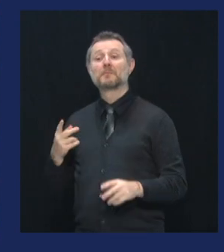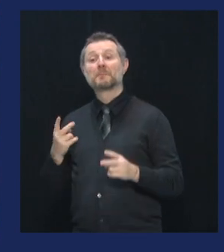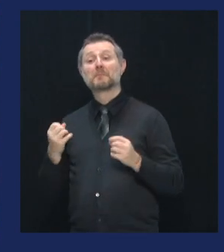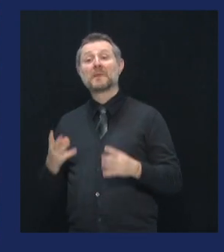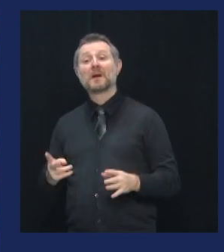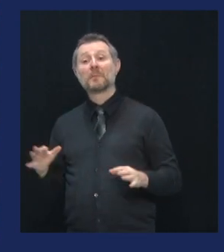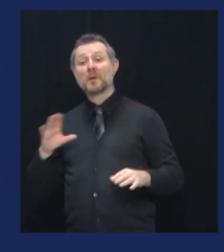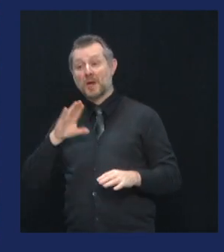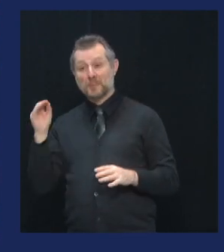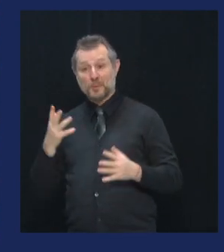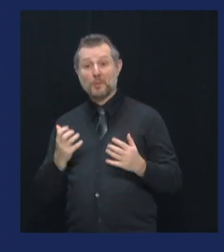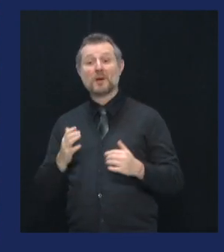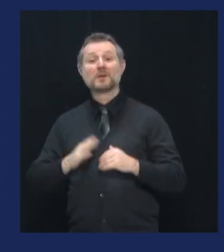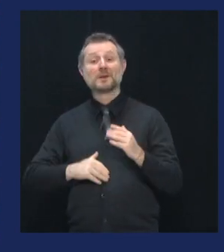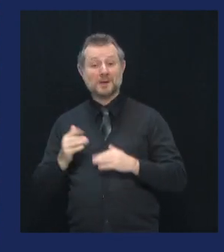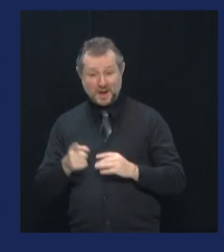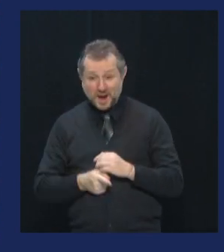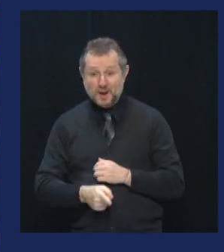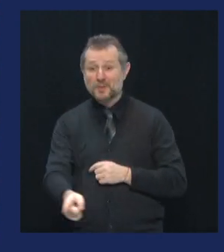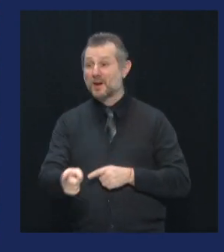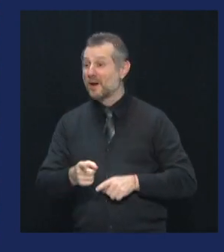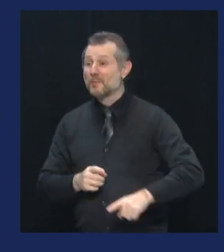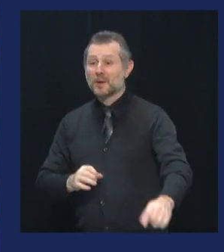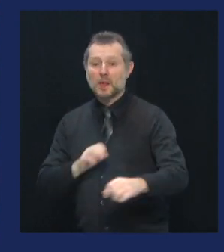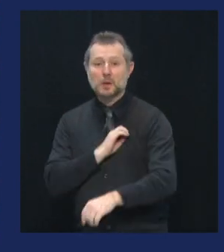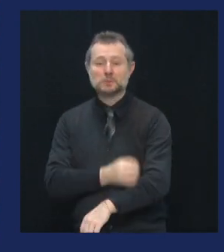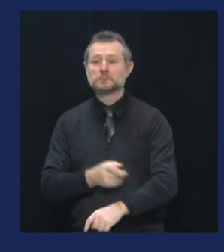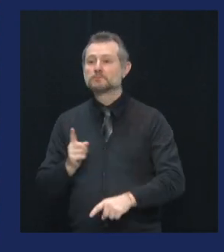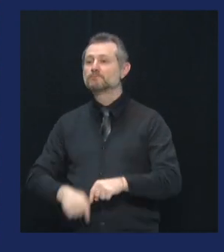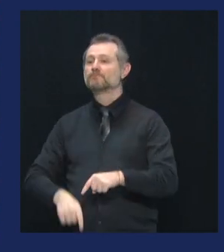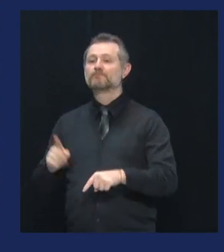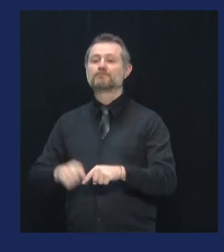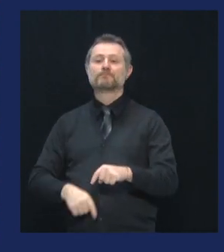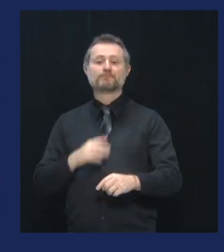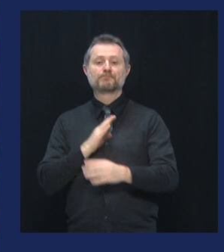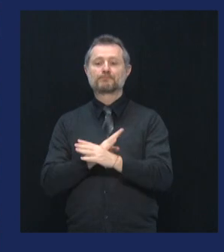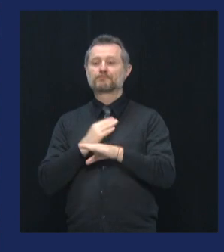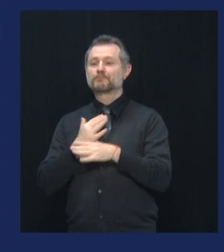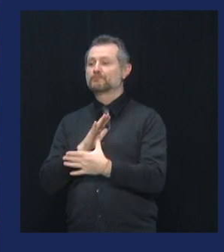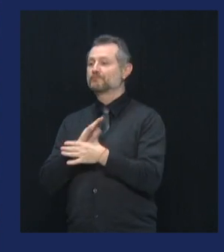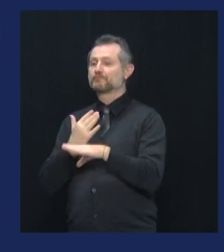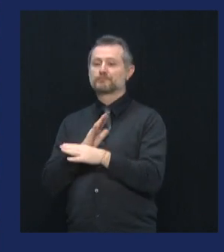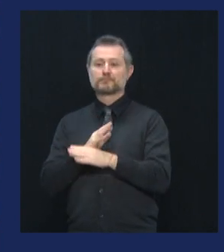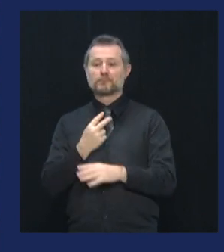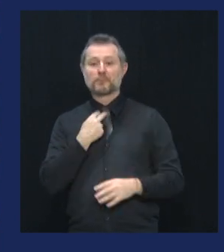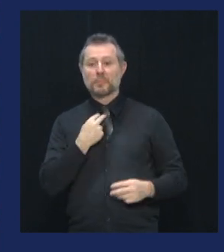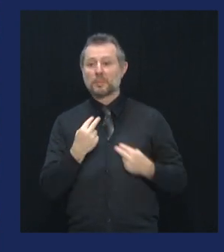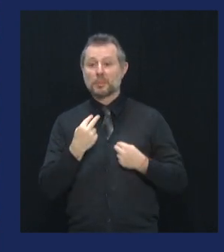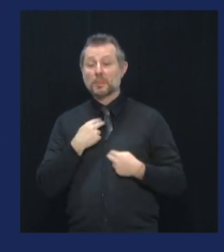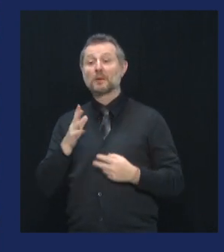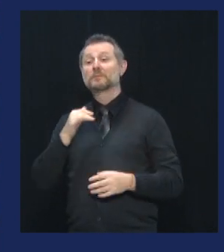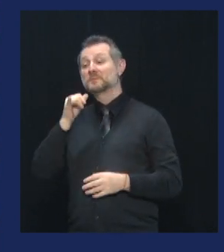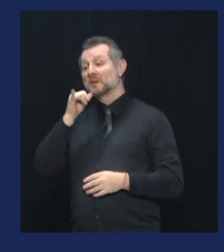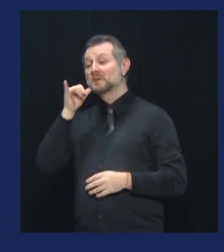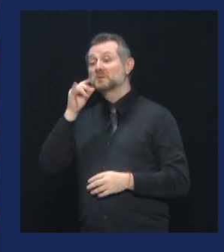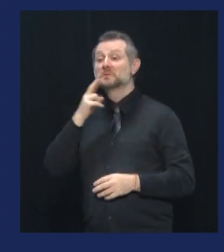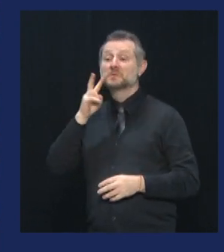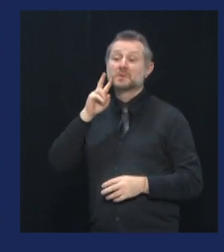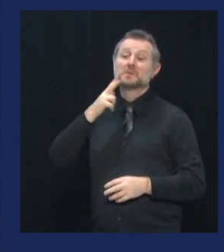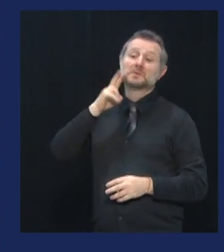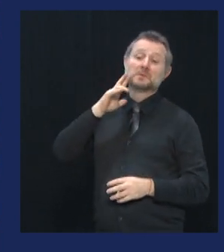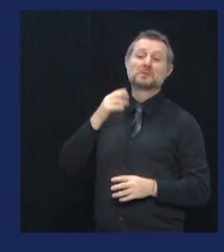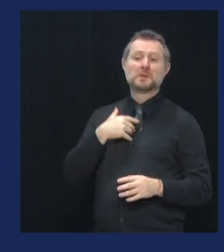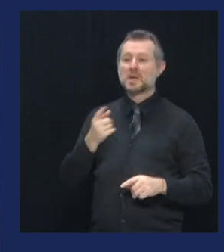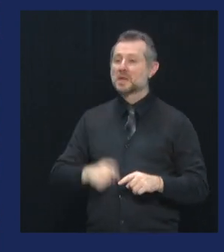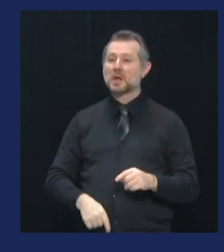block. These obstacles may have been too much to take on yesterday, but today's a new day,